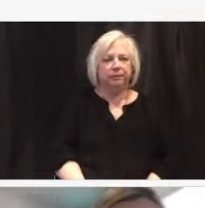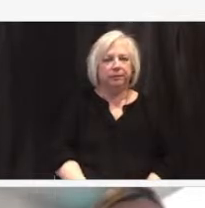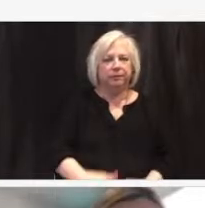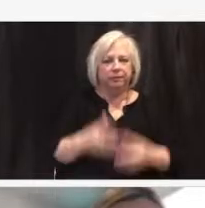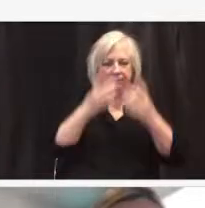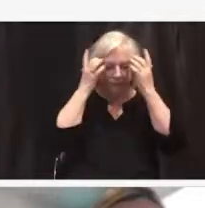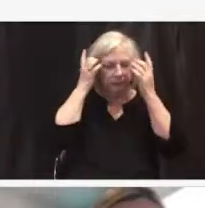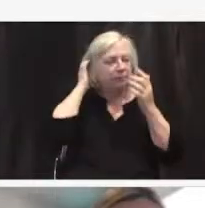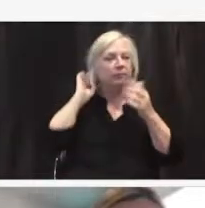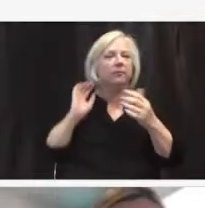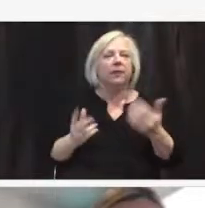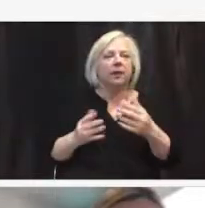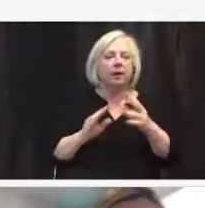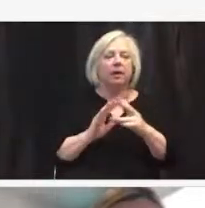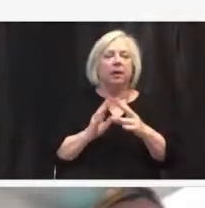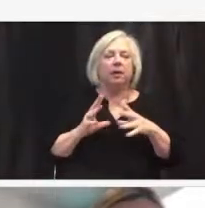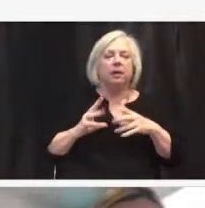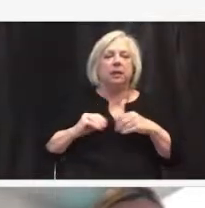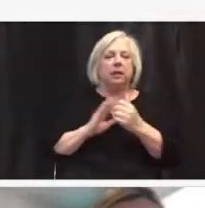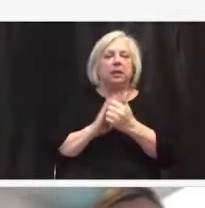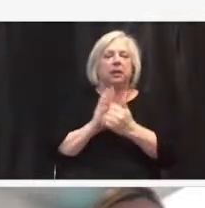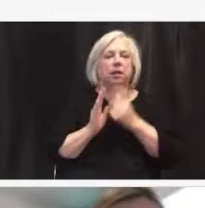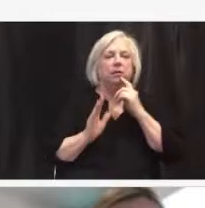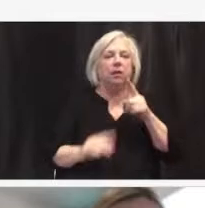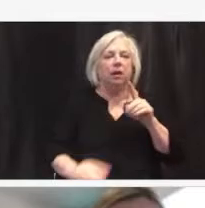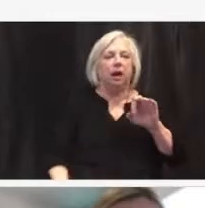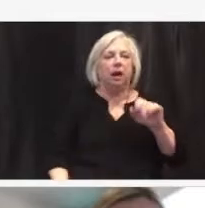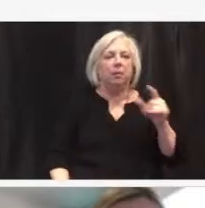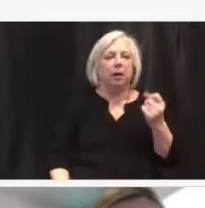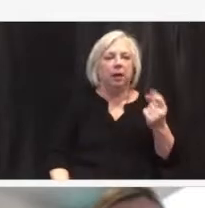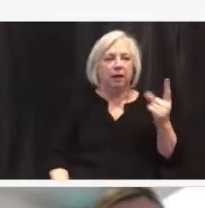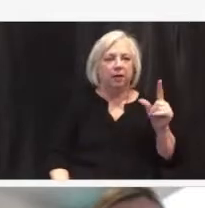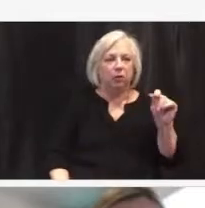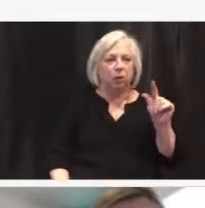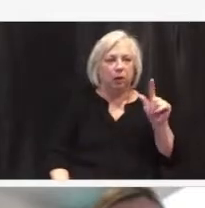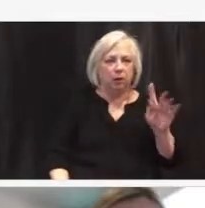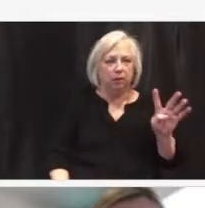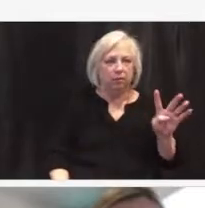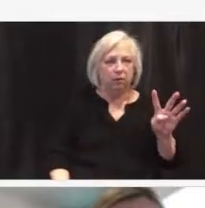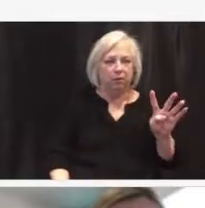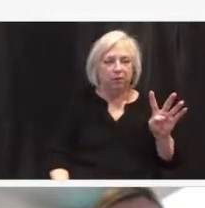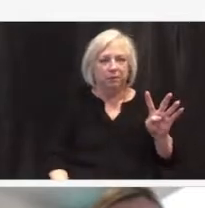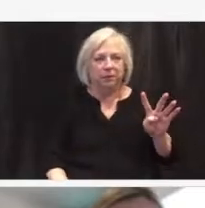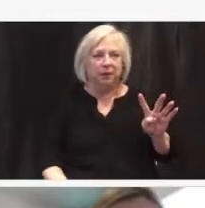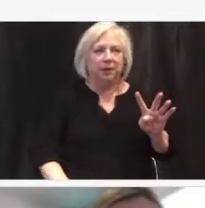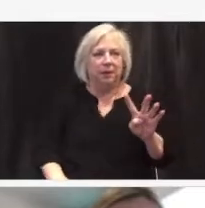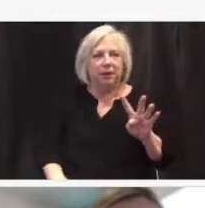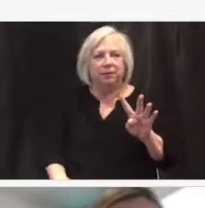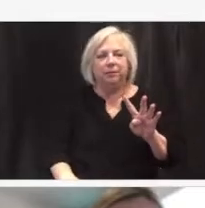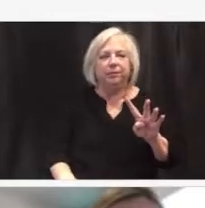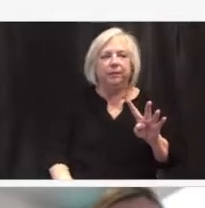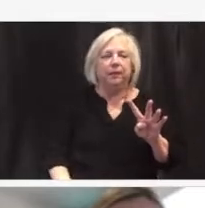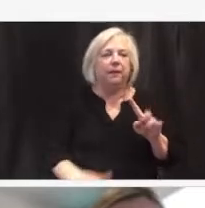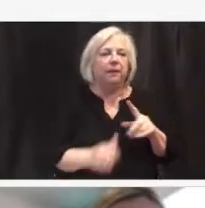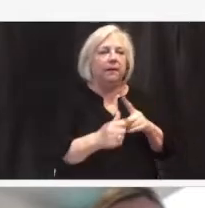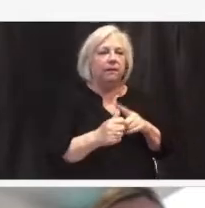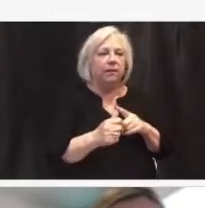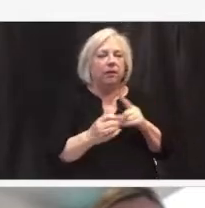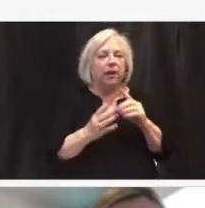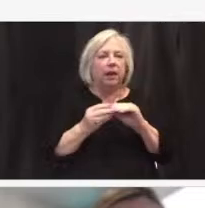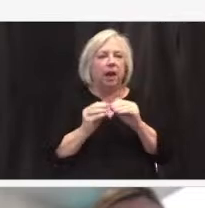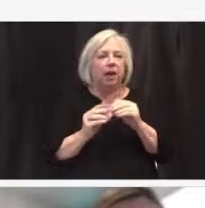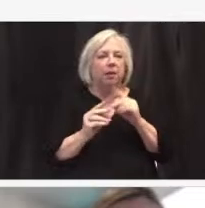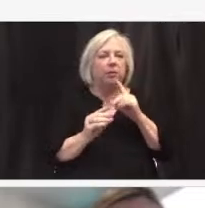Following is a consent agenda for the Little Rock Planning Commission meeting of April 11th, 2024. First are the items that are going to be